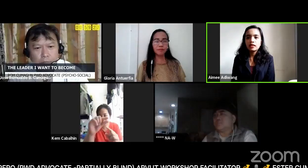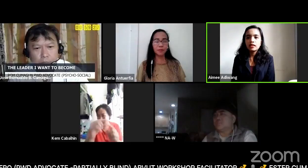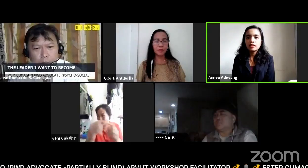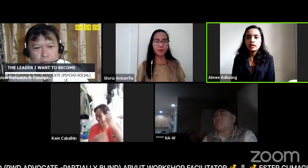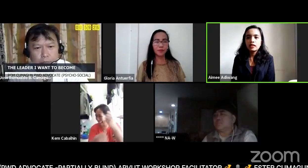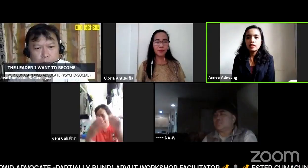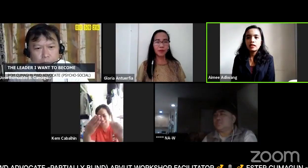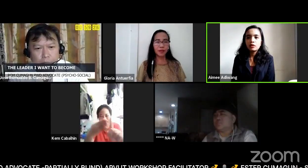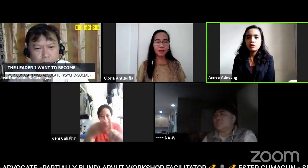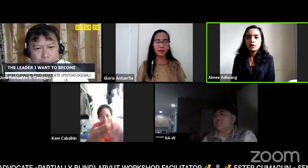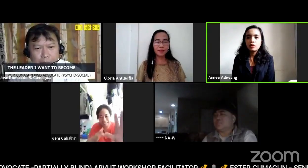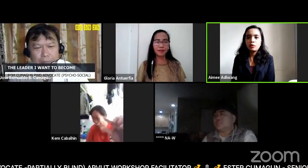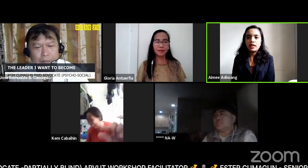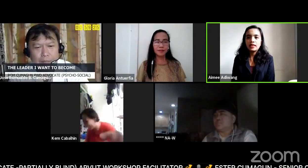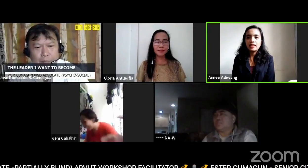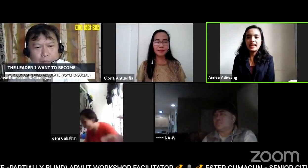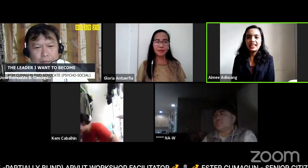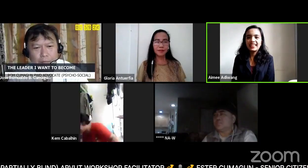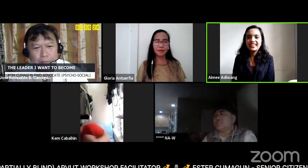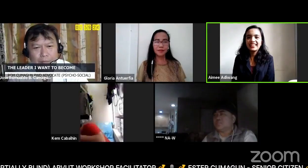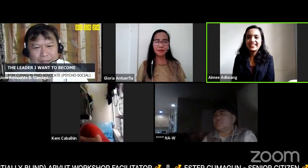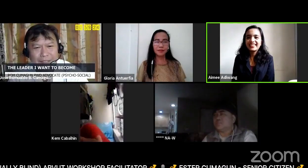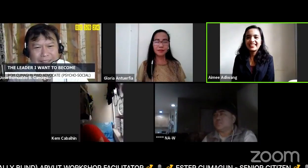lang. Wait.